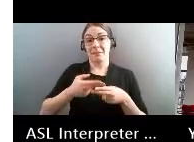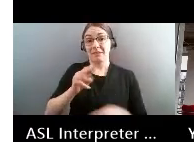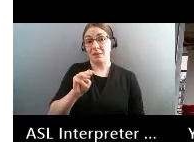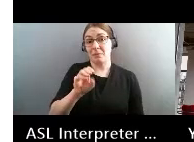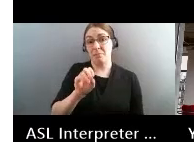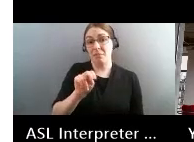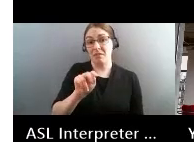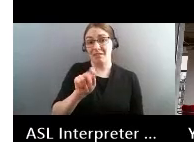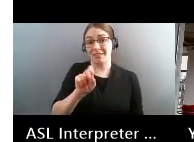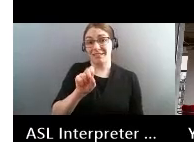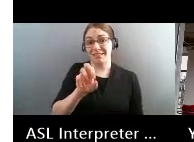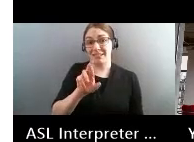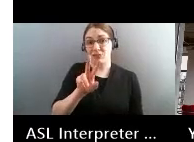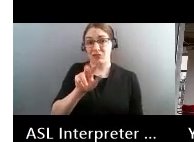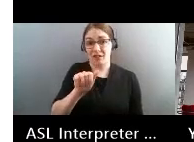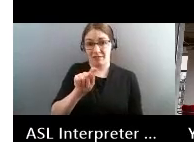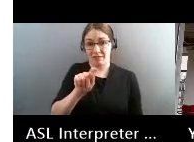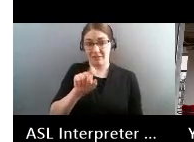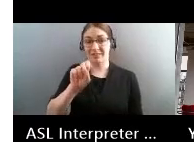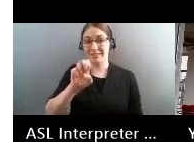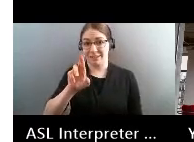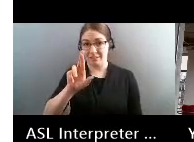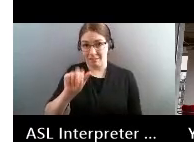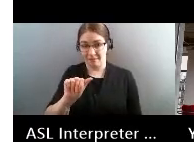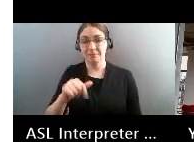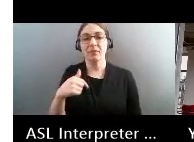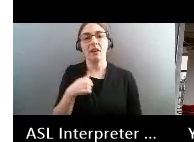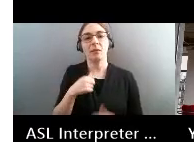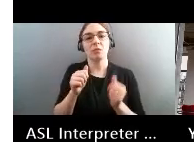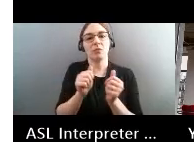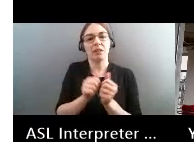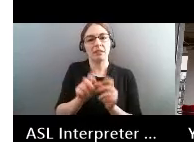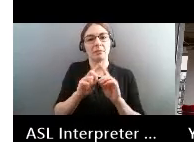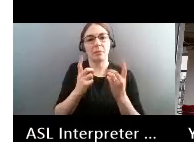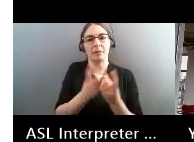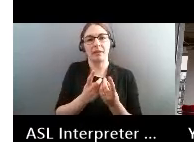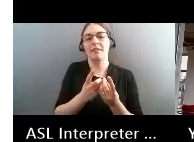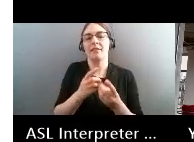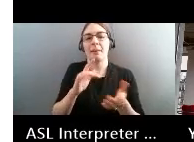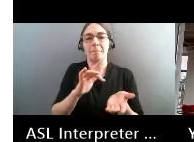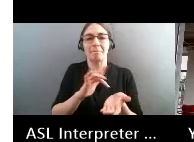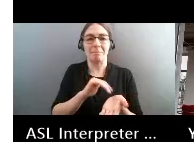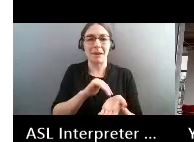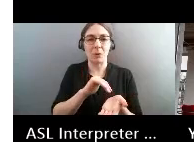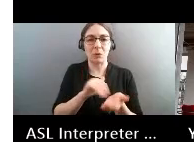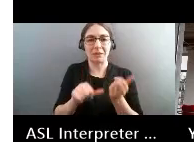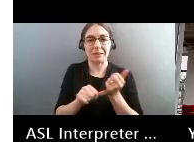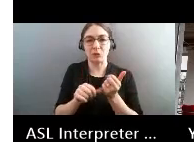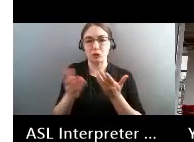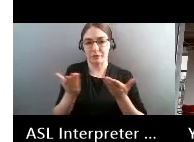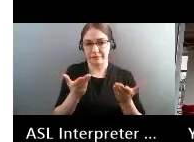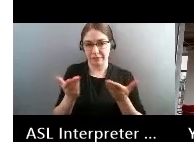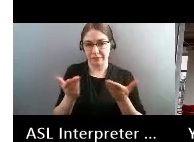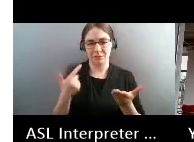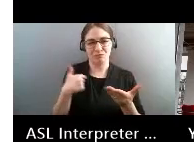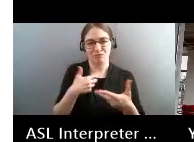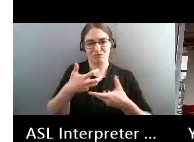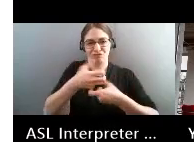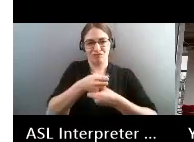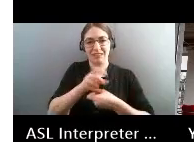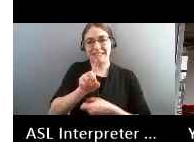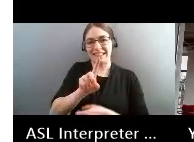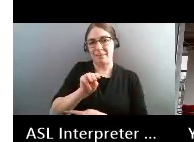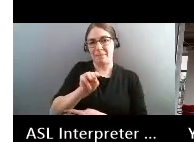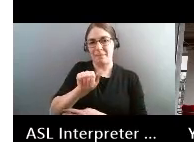Serra, and I am with the Department of Medical Assistance Services. We call it DMAS, and at